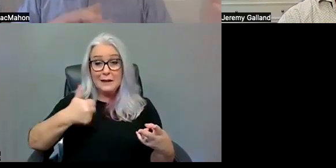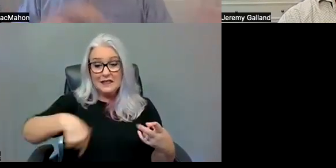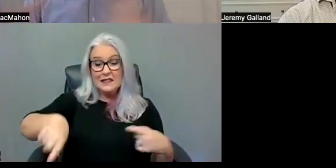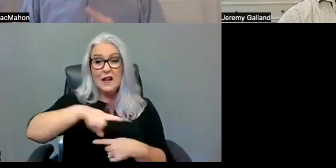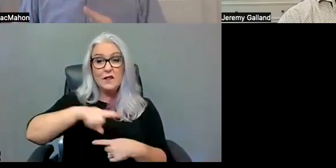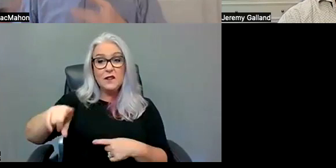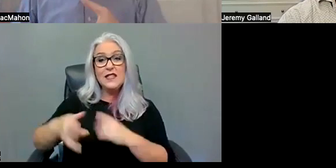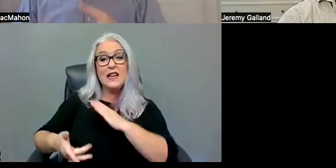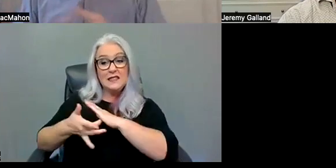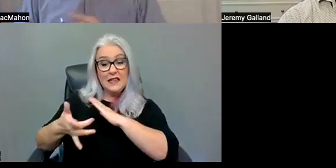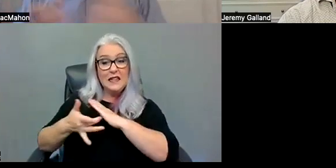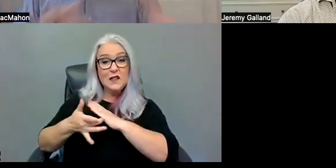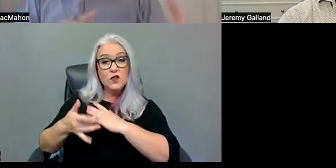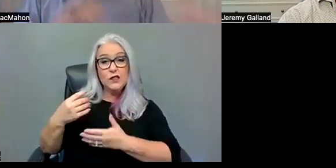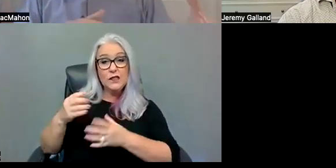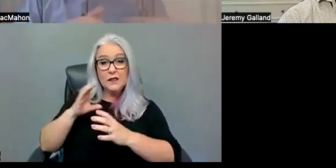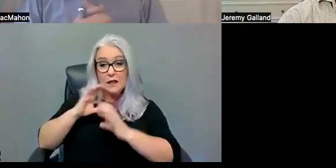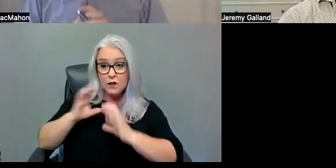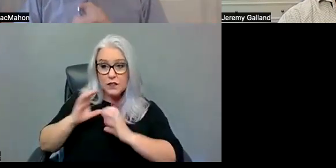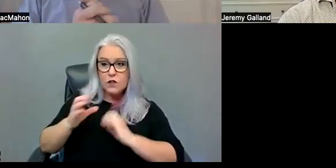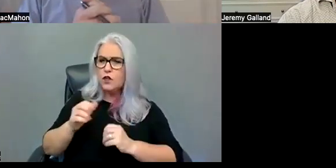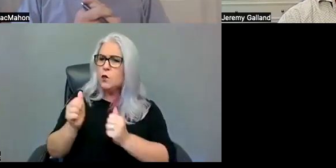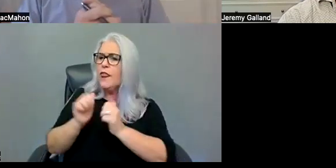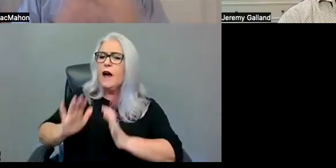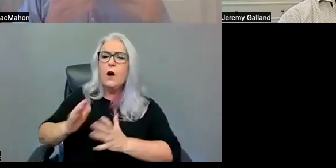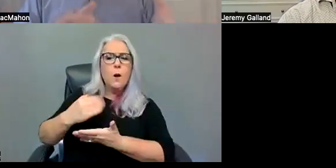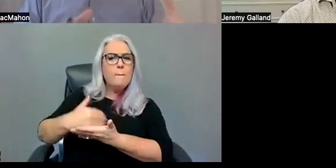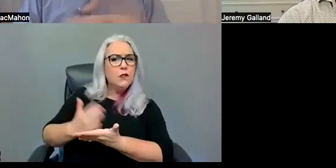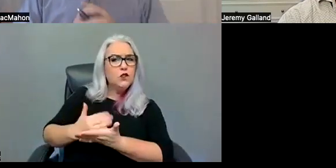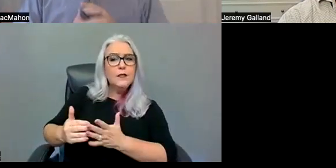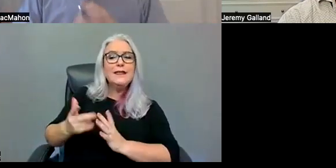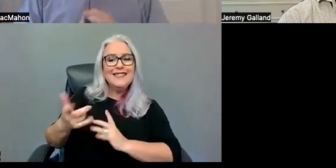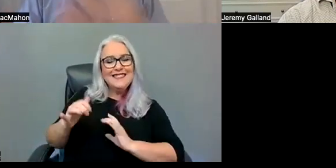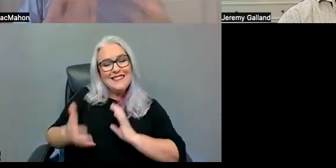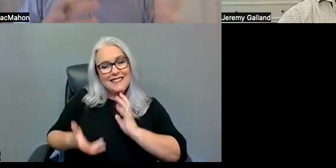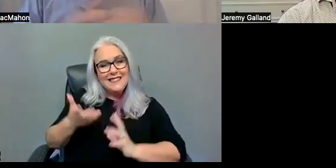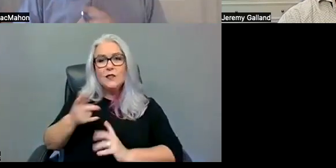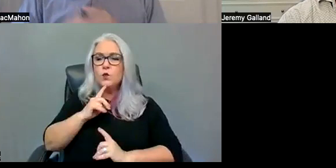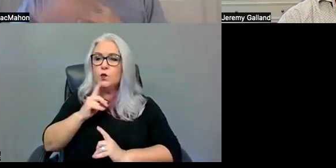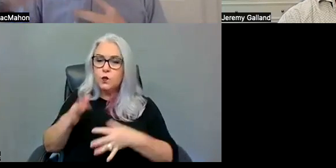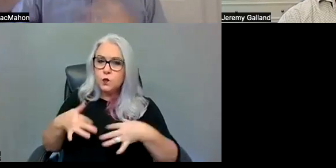technology conversation without talking about budget. So when you look at it from that point of view, absolutely critical.